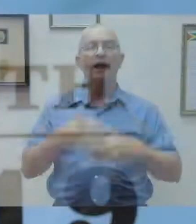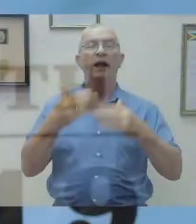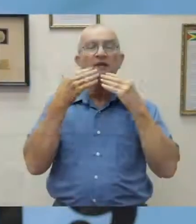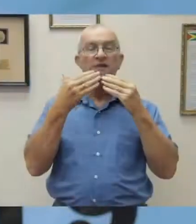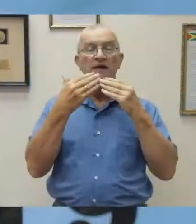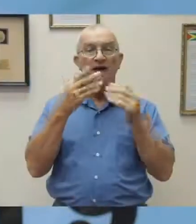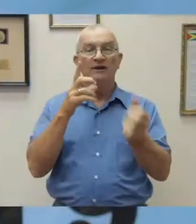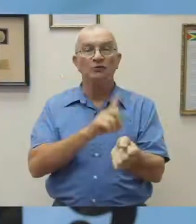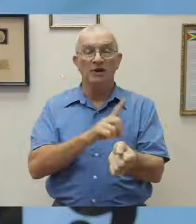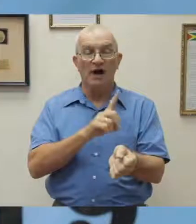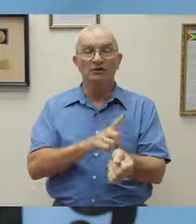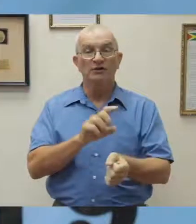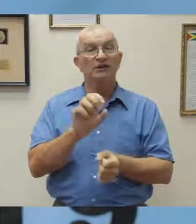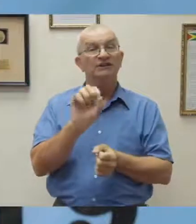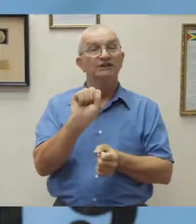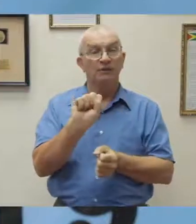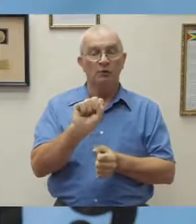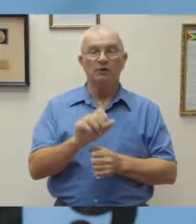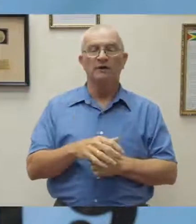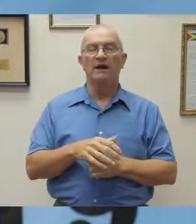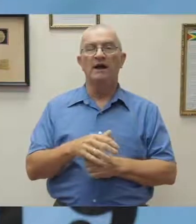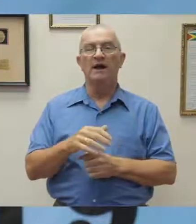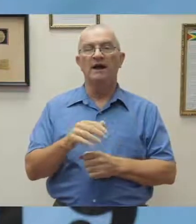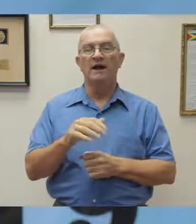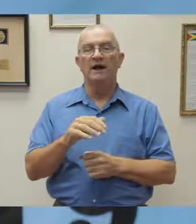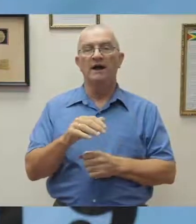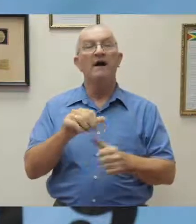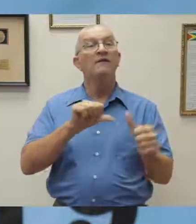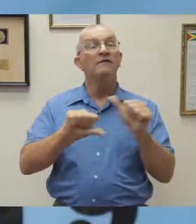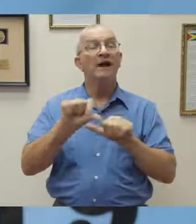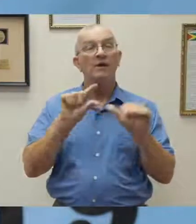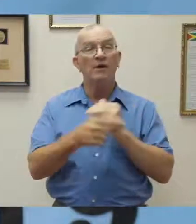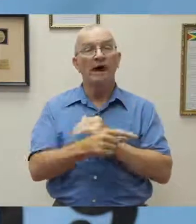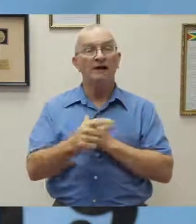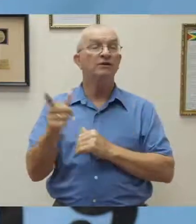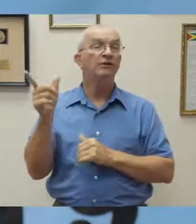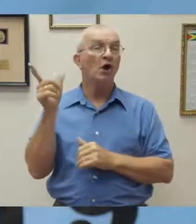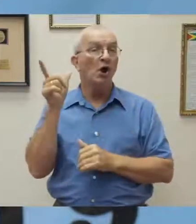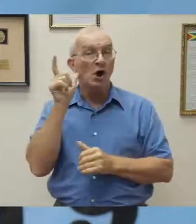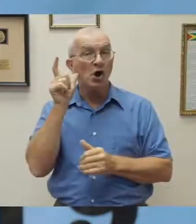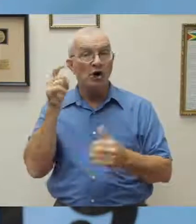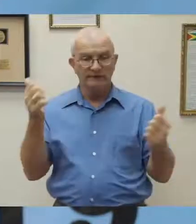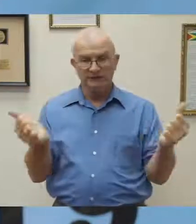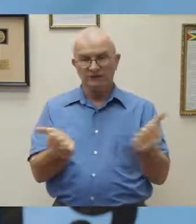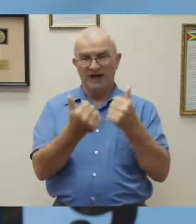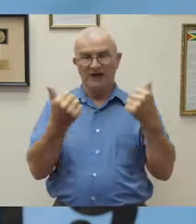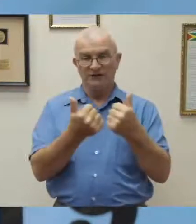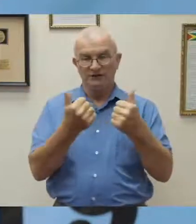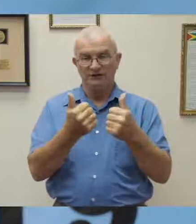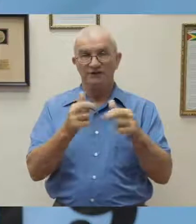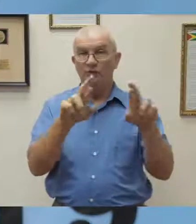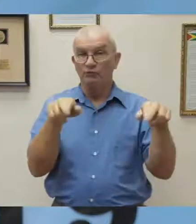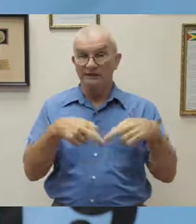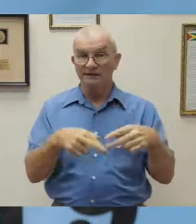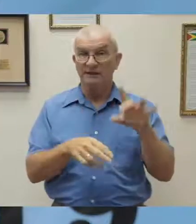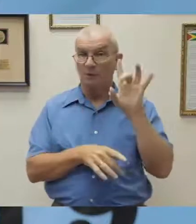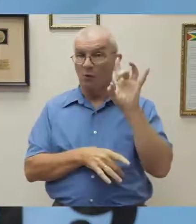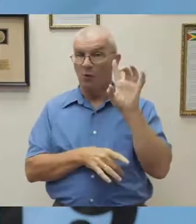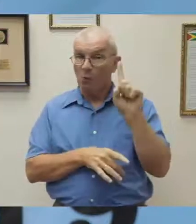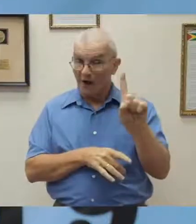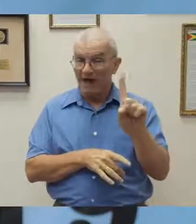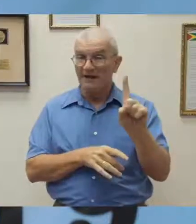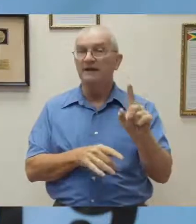Thank you, Dr. Shifun. Fellow Guyanese, you have just heard of the challenges that Region Number 1